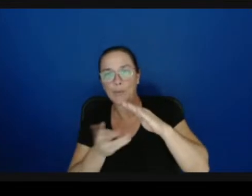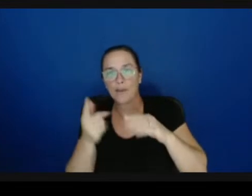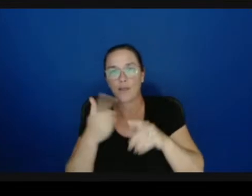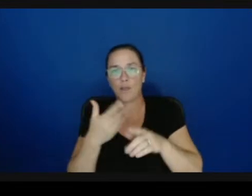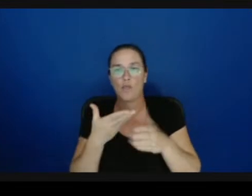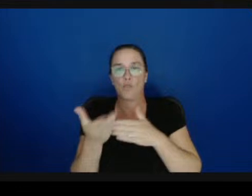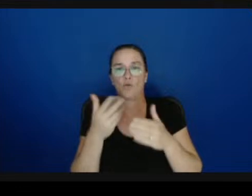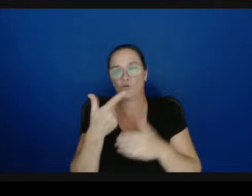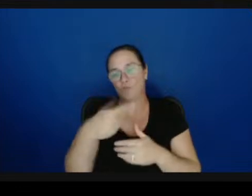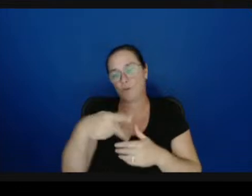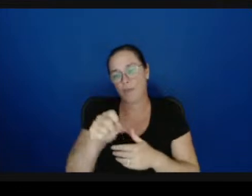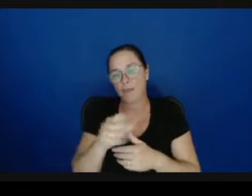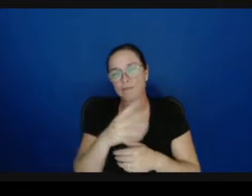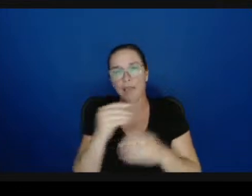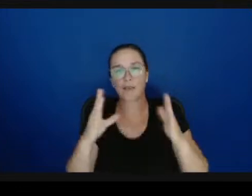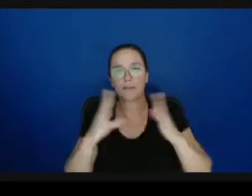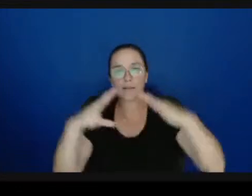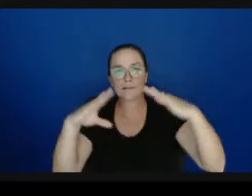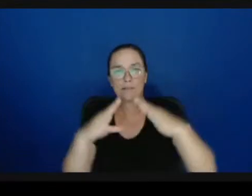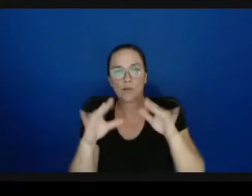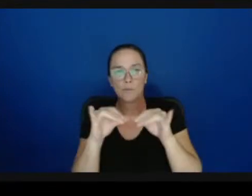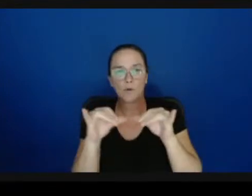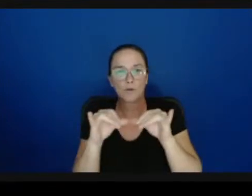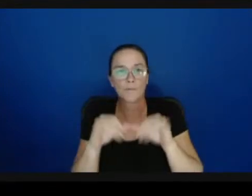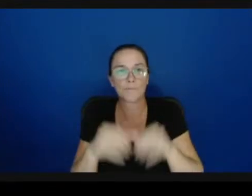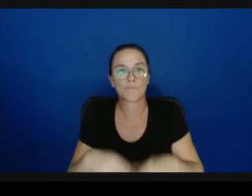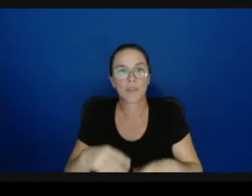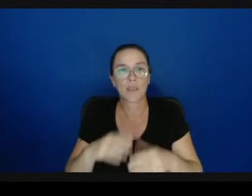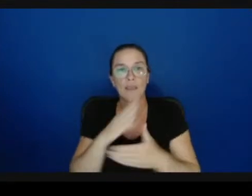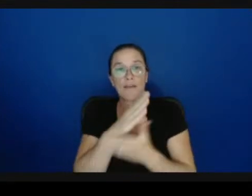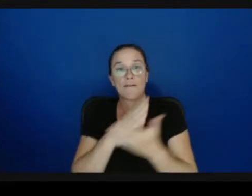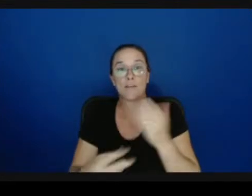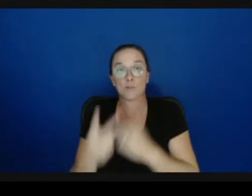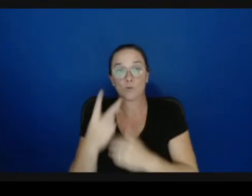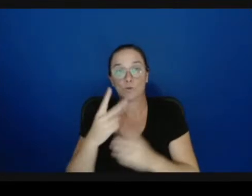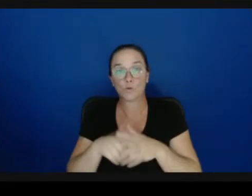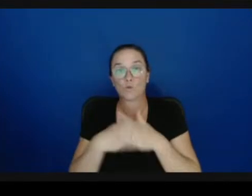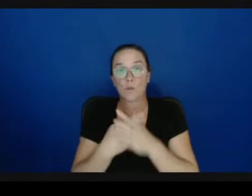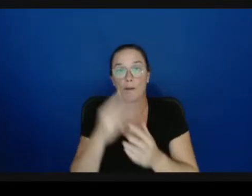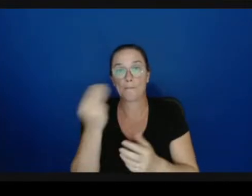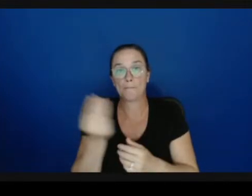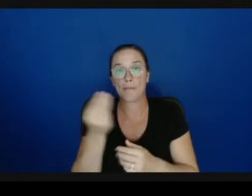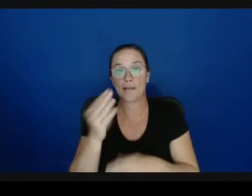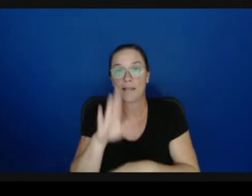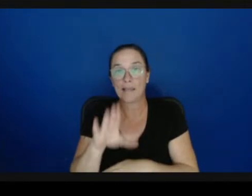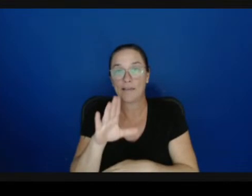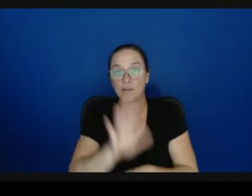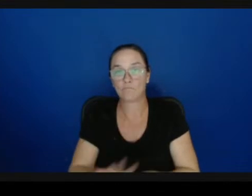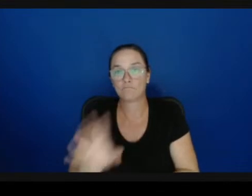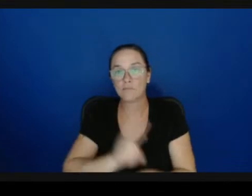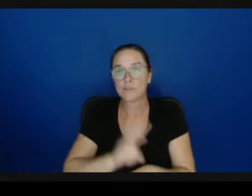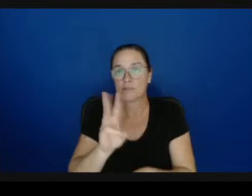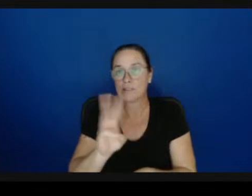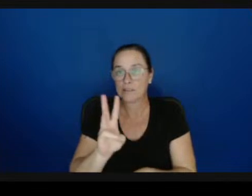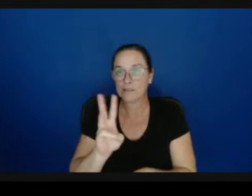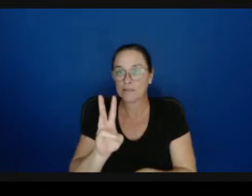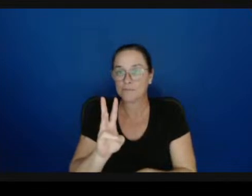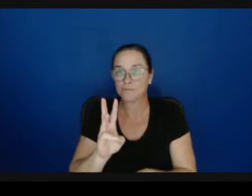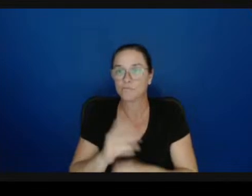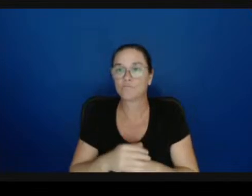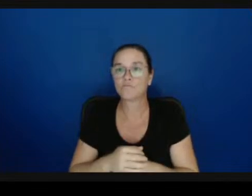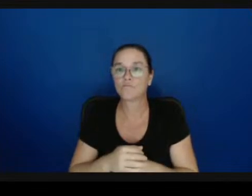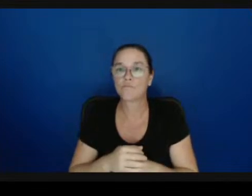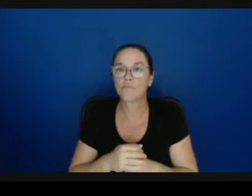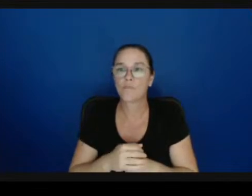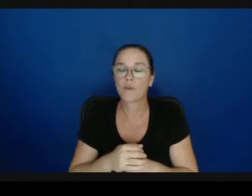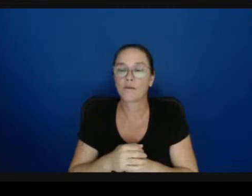GPS. Phase 2 begins on Monday evening at 6 p.m. They do detect additional